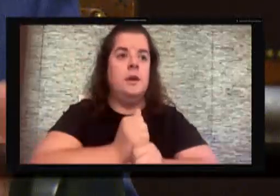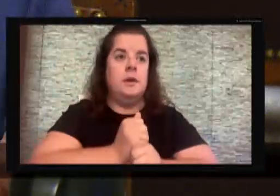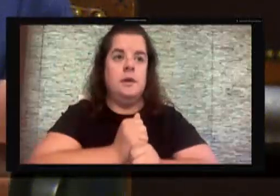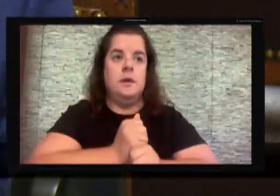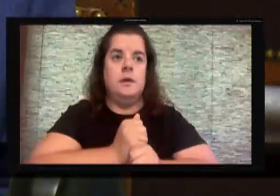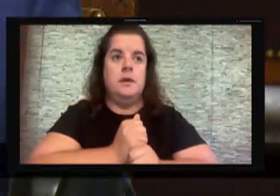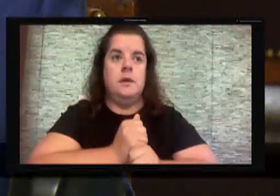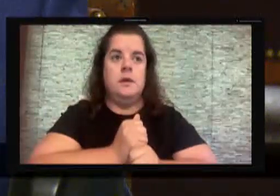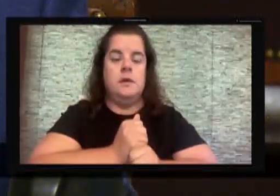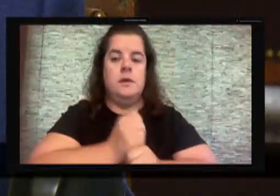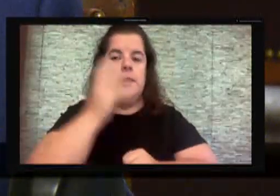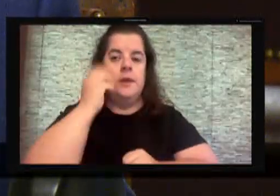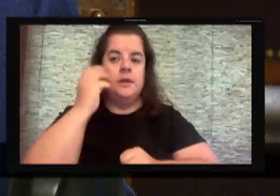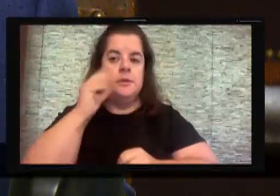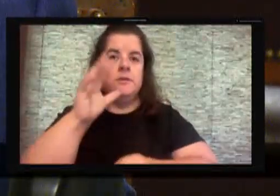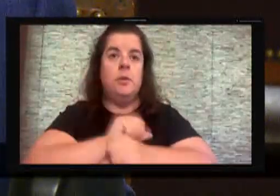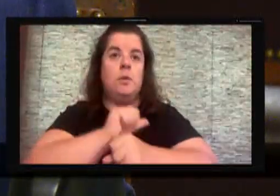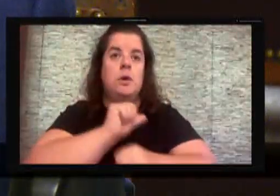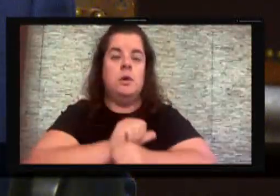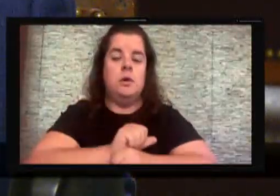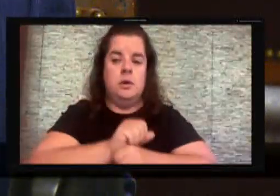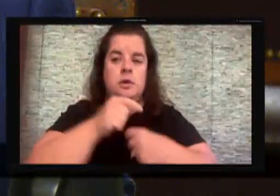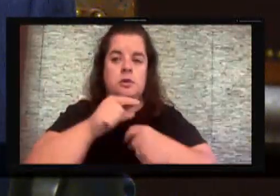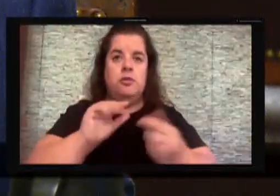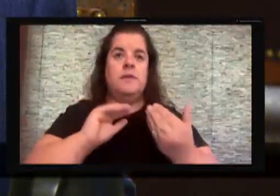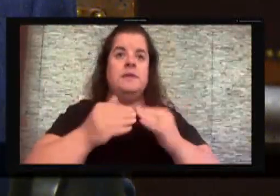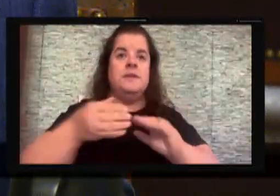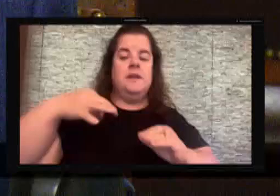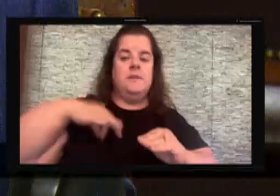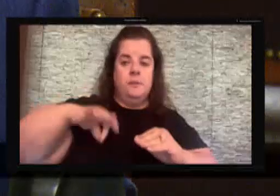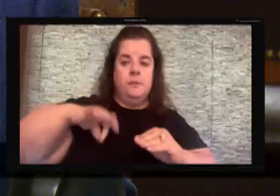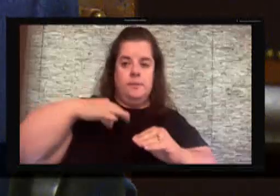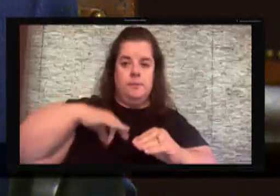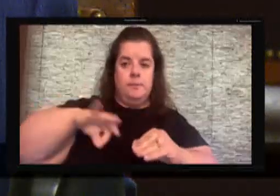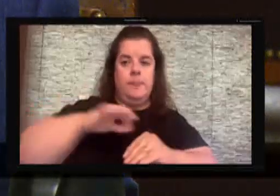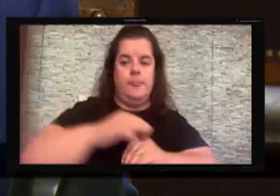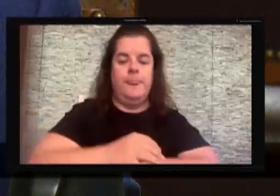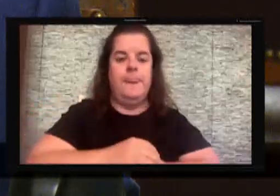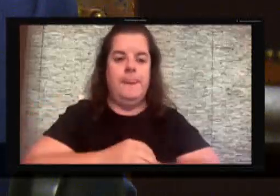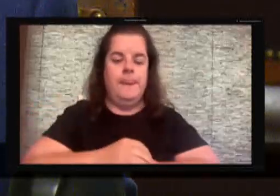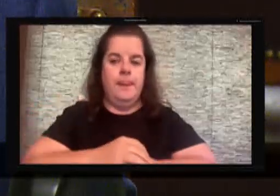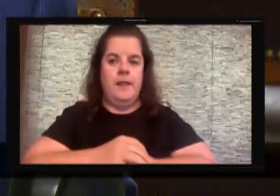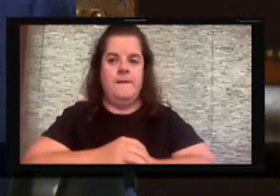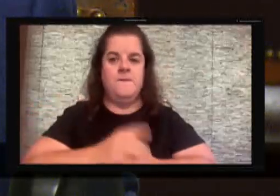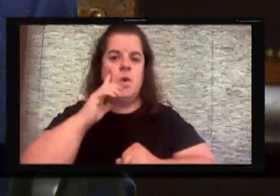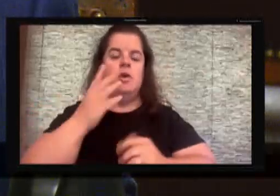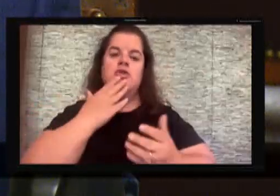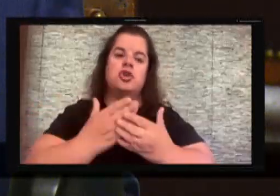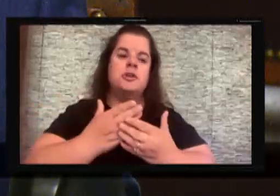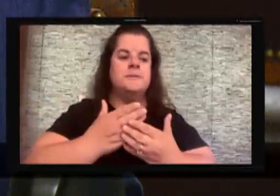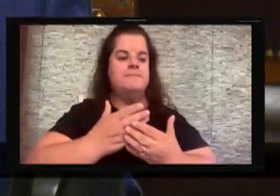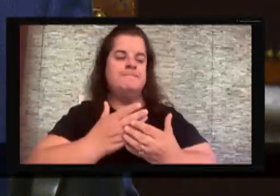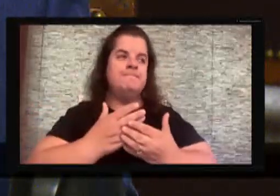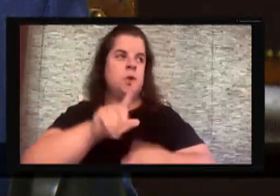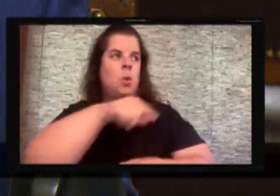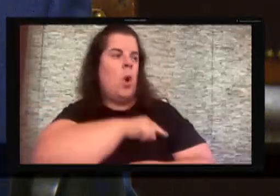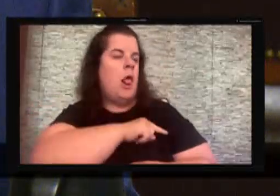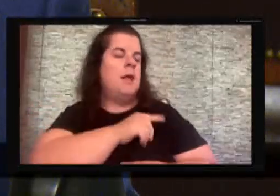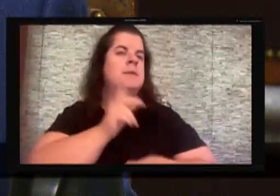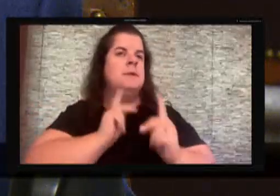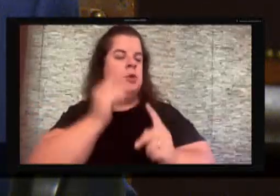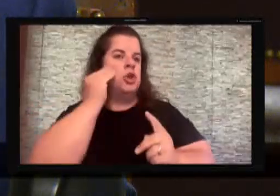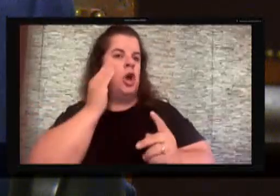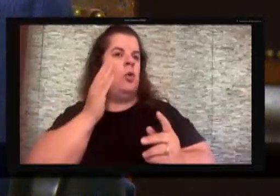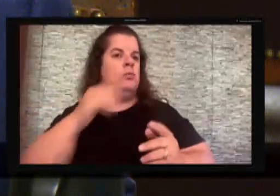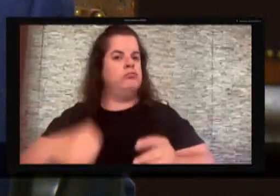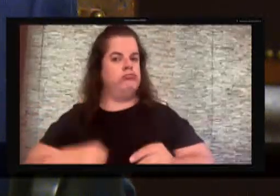of working throughout the inner city of Pittsburgh, and a certain amount of credibility comes with that. And they know they don't have to put